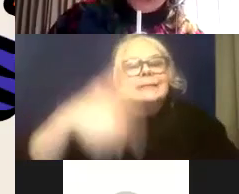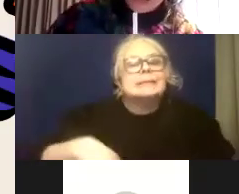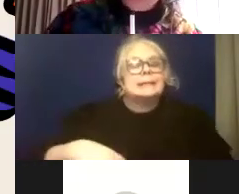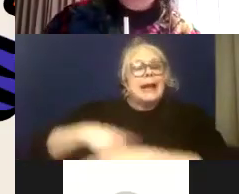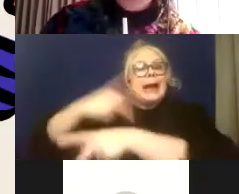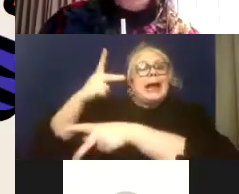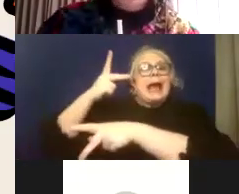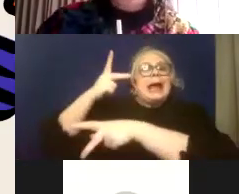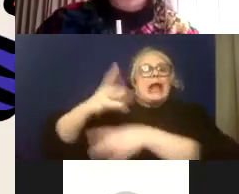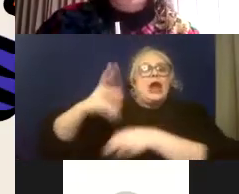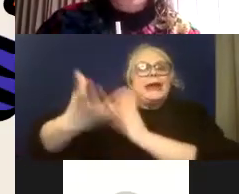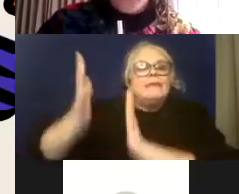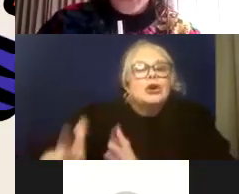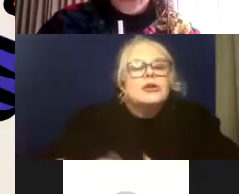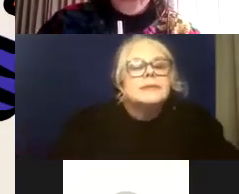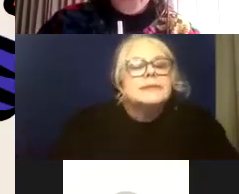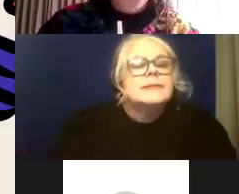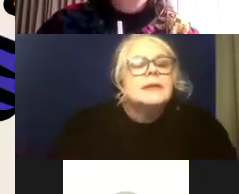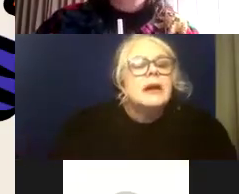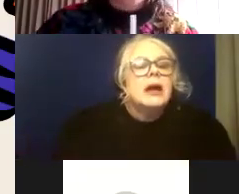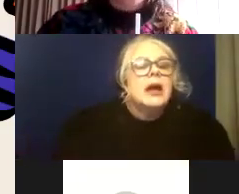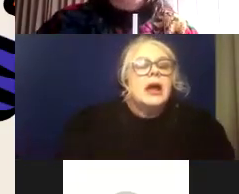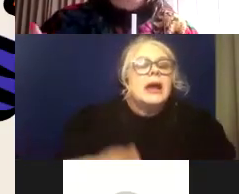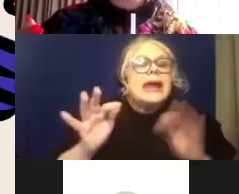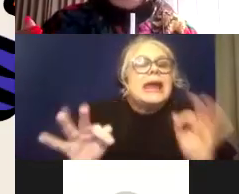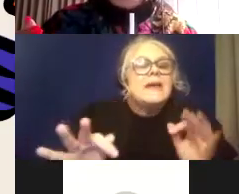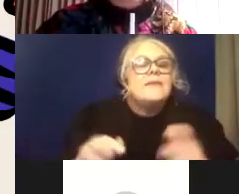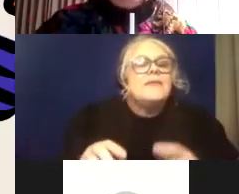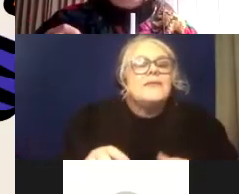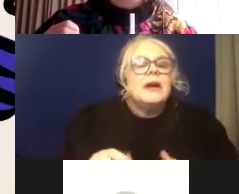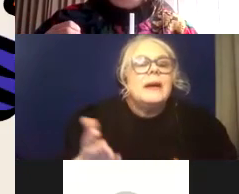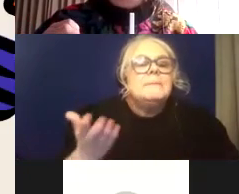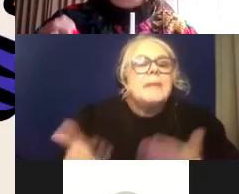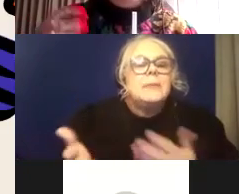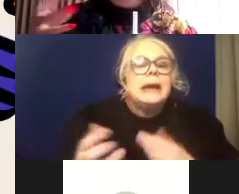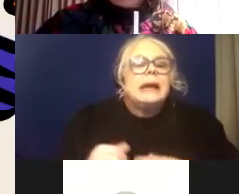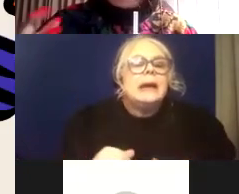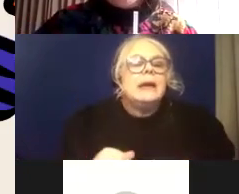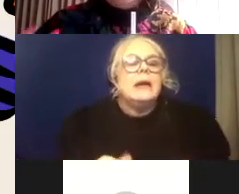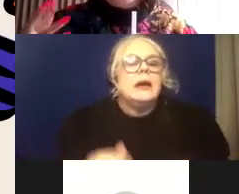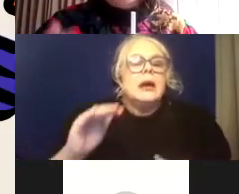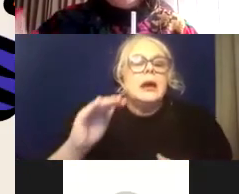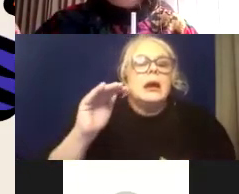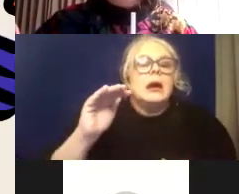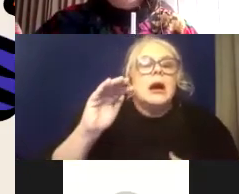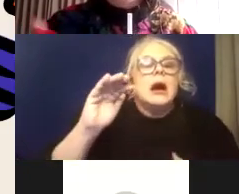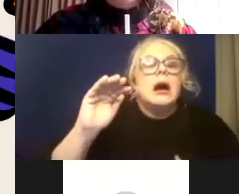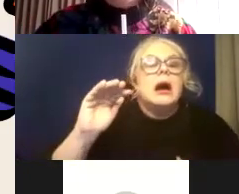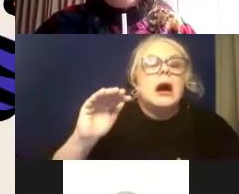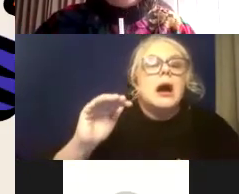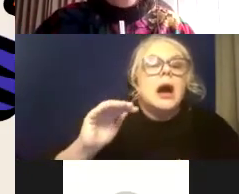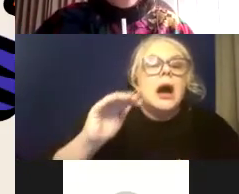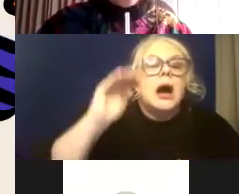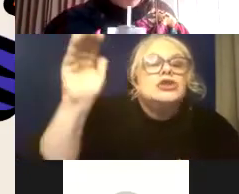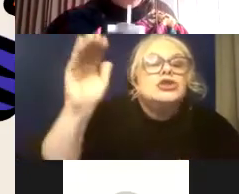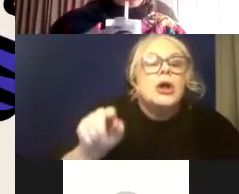including victims of child sexual abuse material, or are supporting and caregivers to children